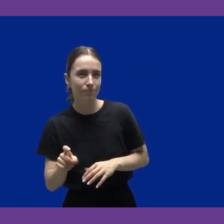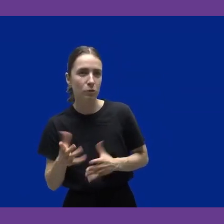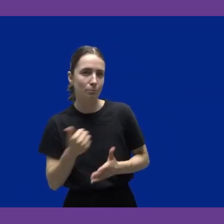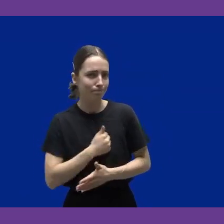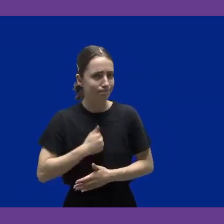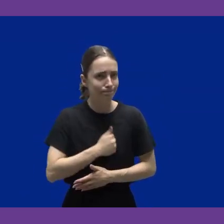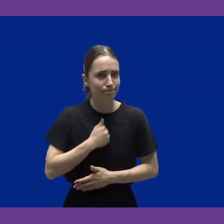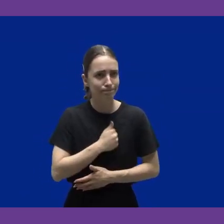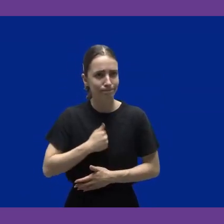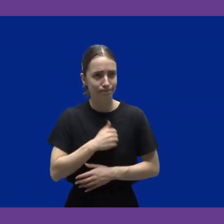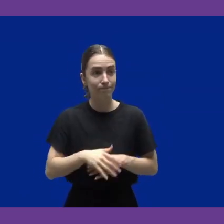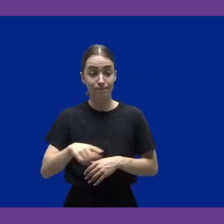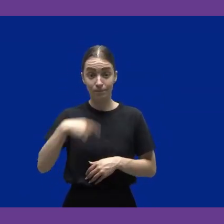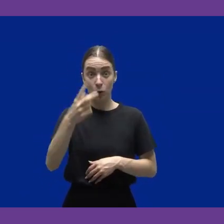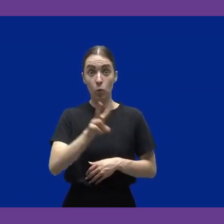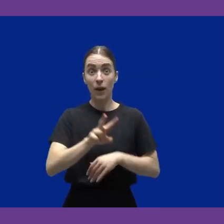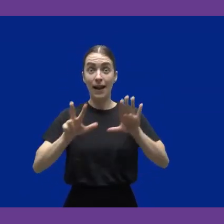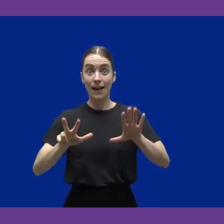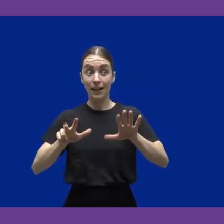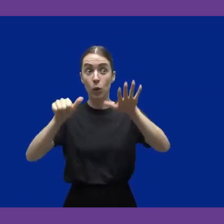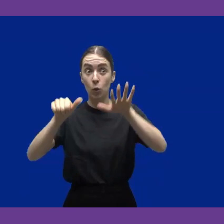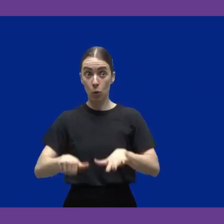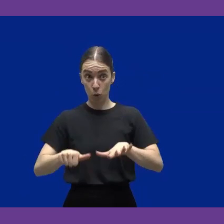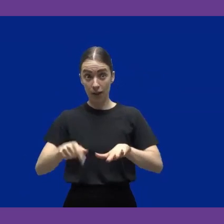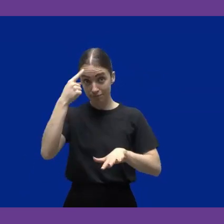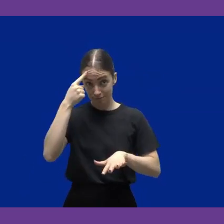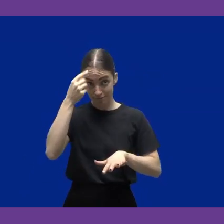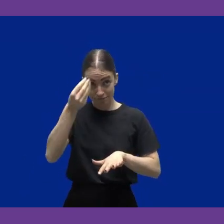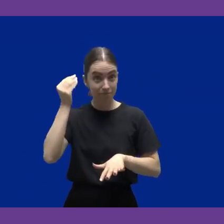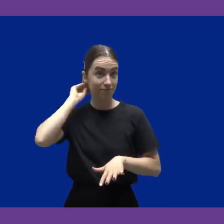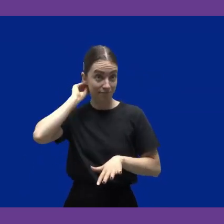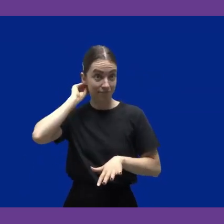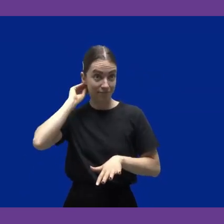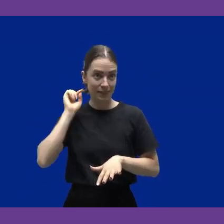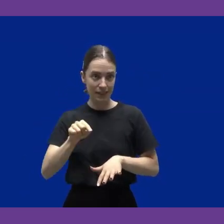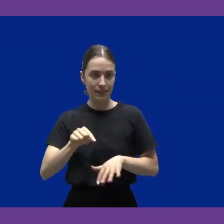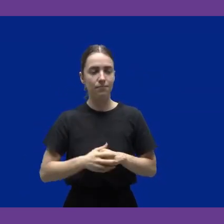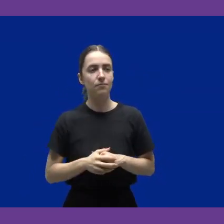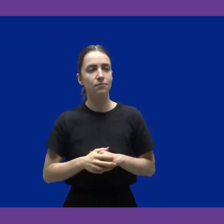And then we have another question about invoices, very interesting.